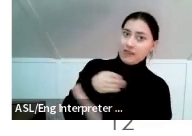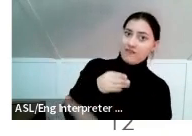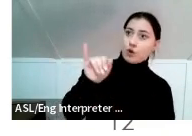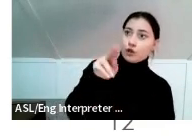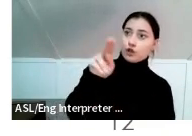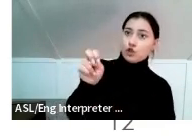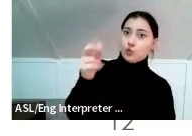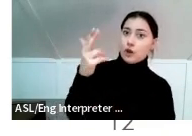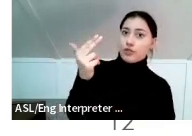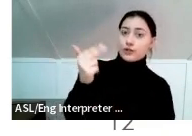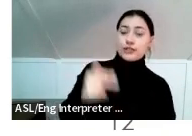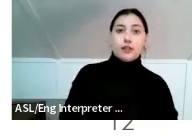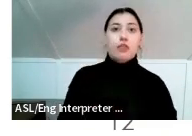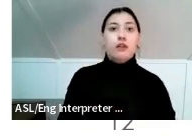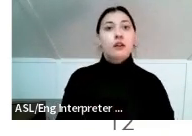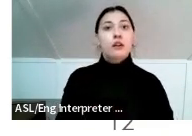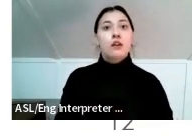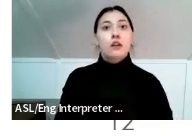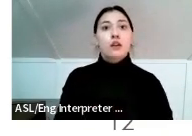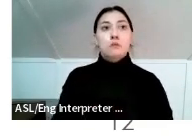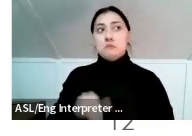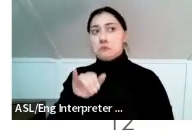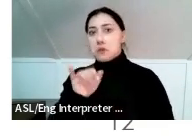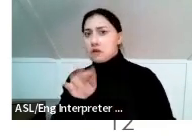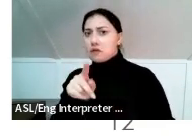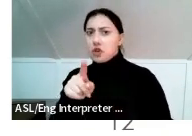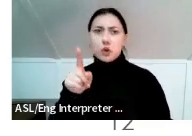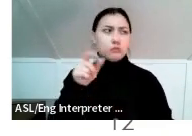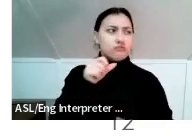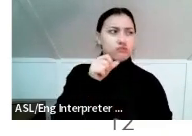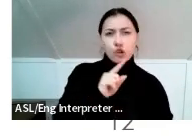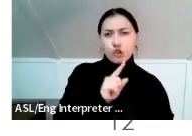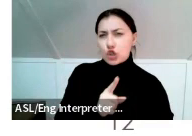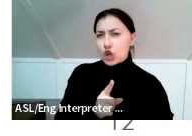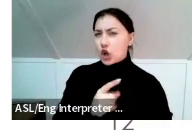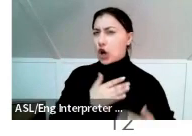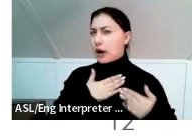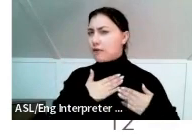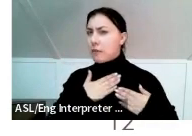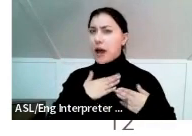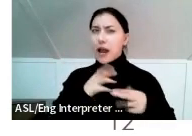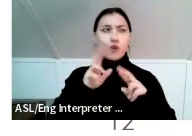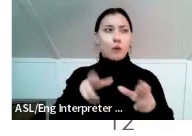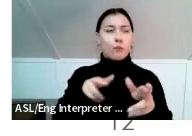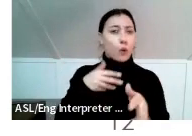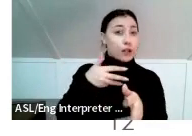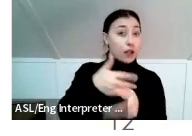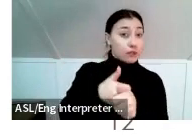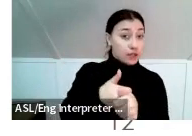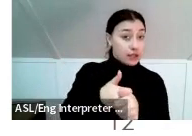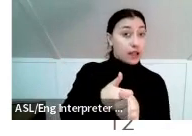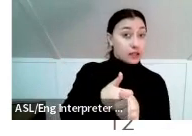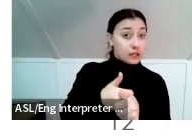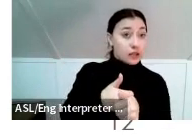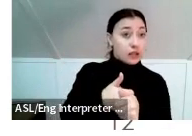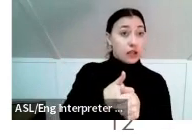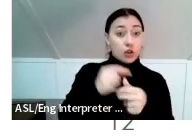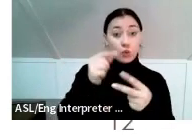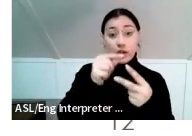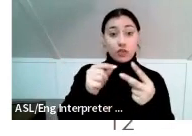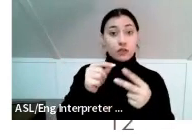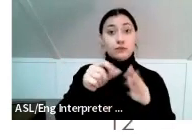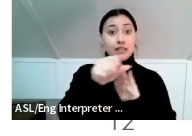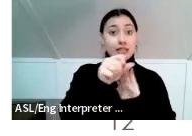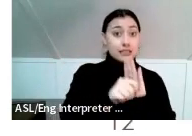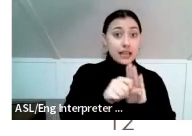not sure whether you're up to date on those reporting with those different entities, now